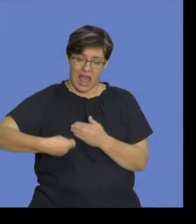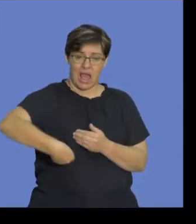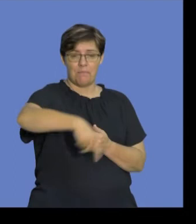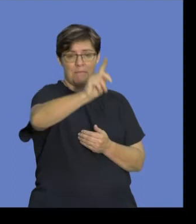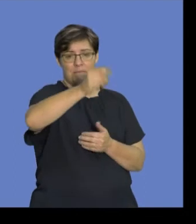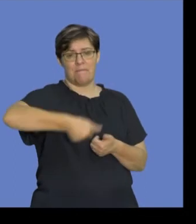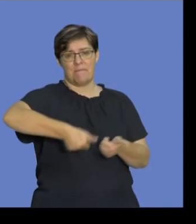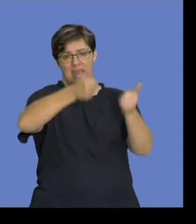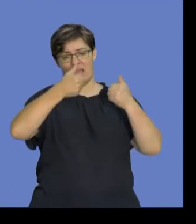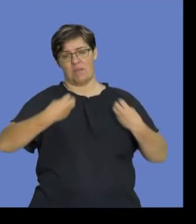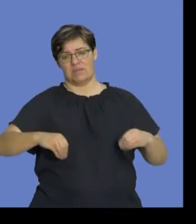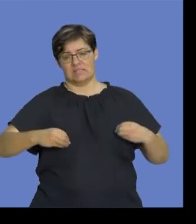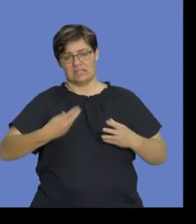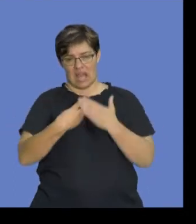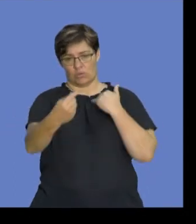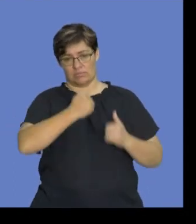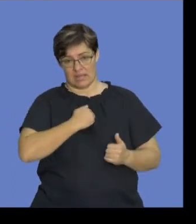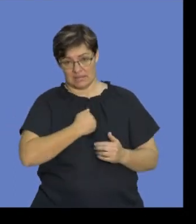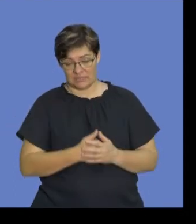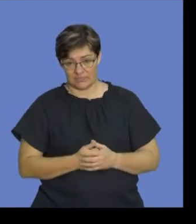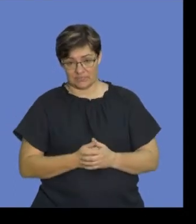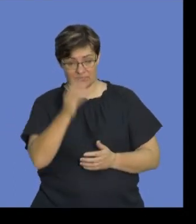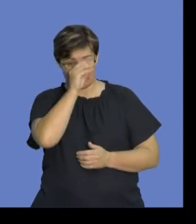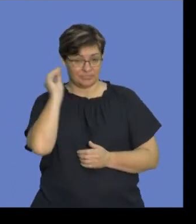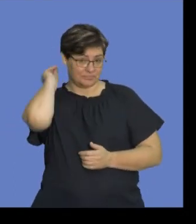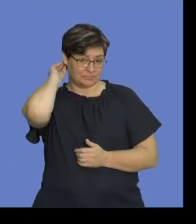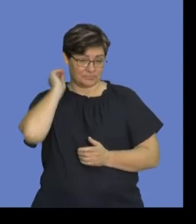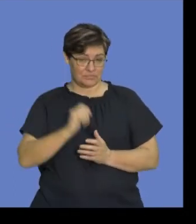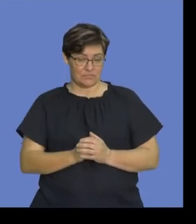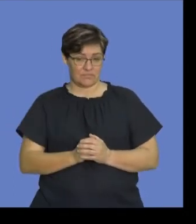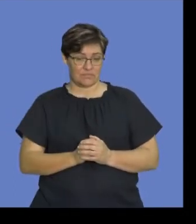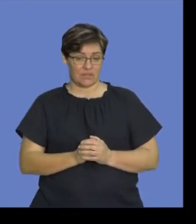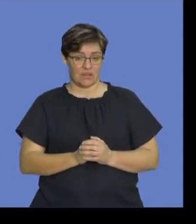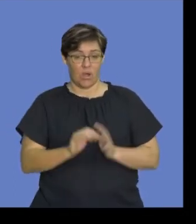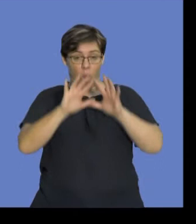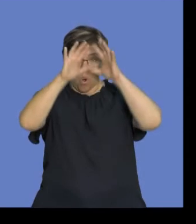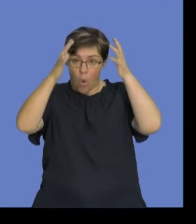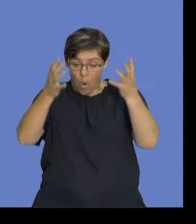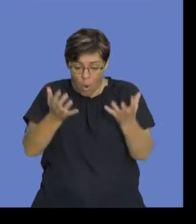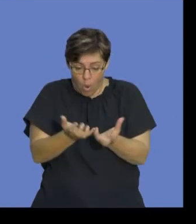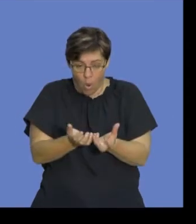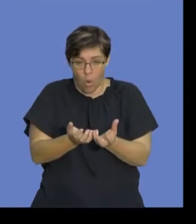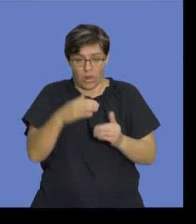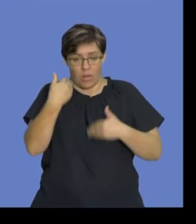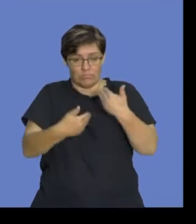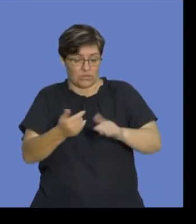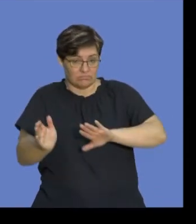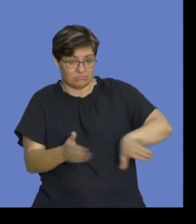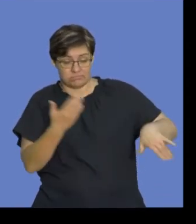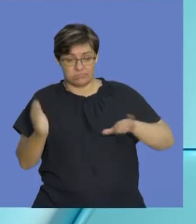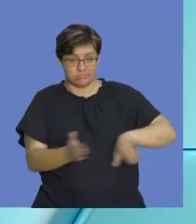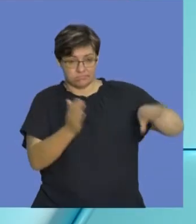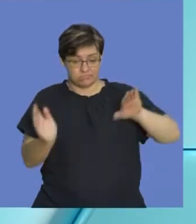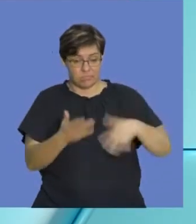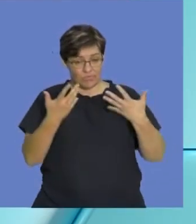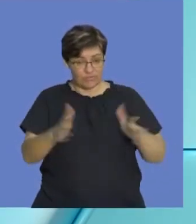leaving our business. Okay? So keep that in mind. Once you've processed all of those transactions,